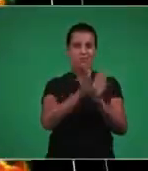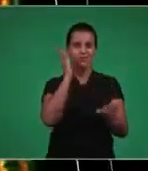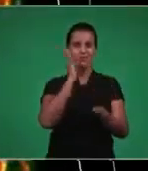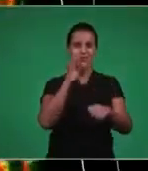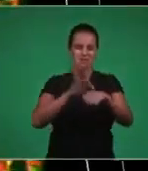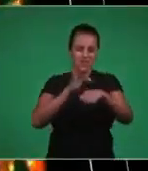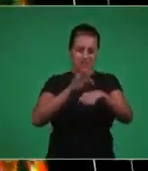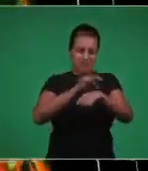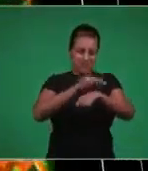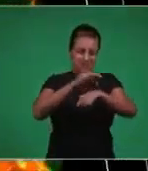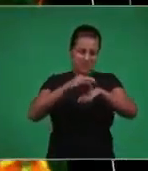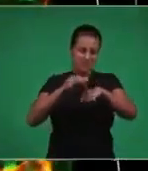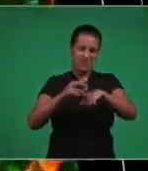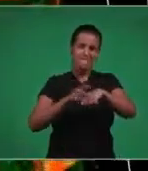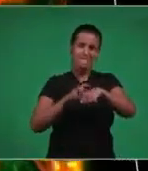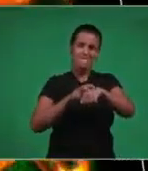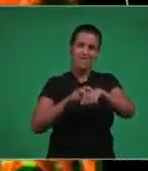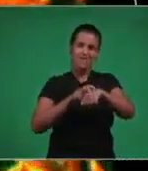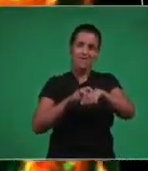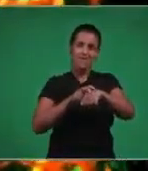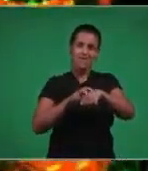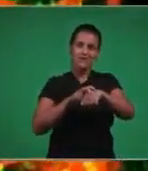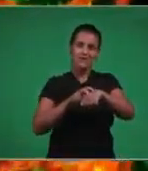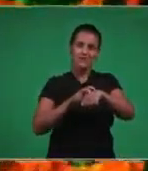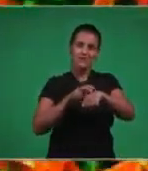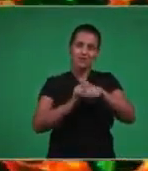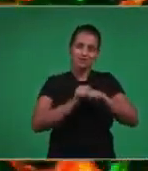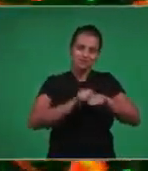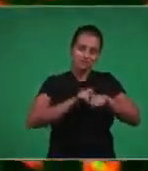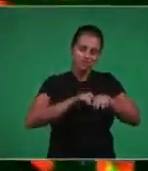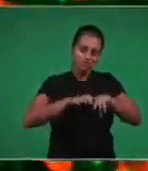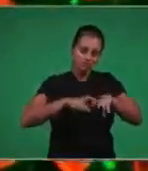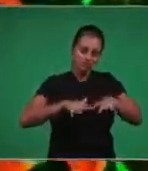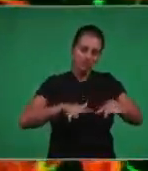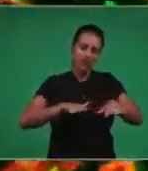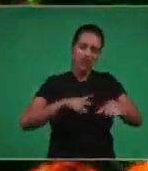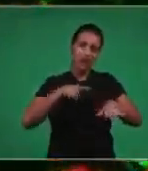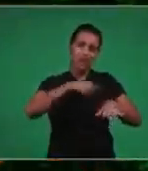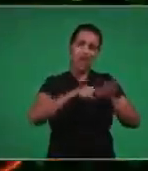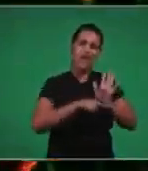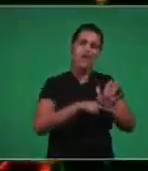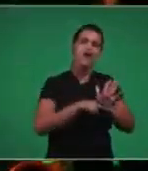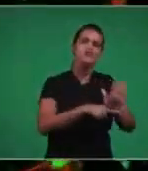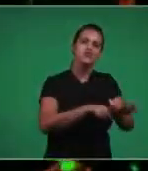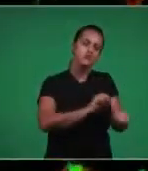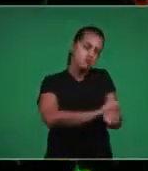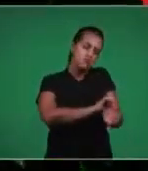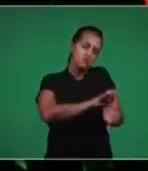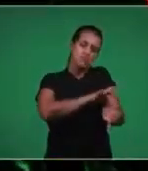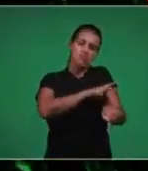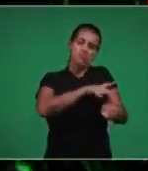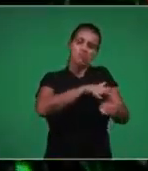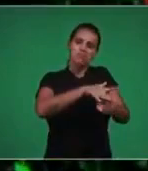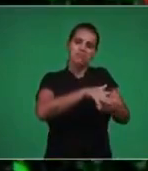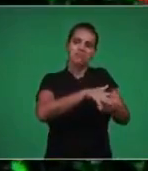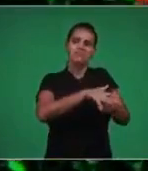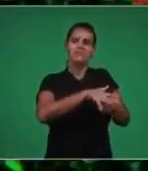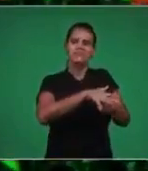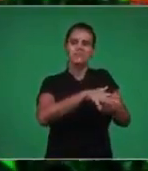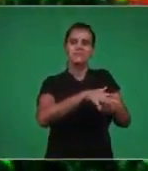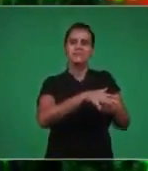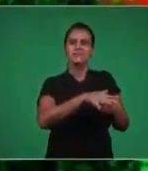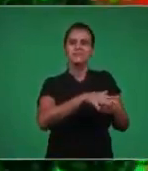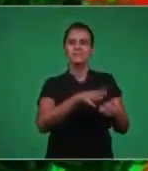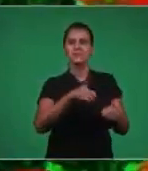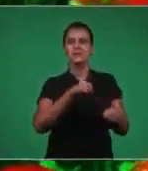that cell is going to leave, it's going to migrate towards the direction that is that cell is necessary. So we make